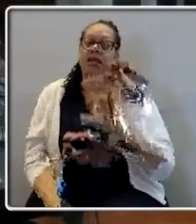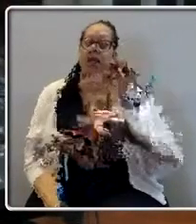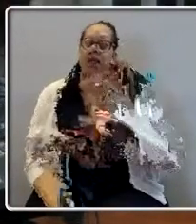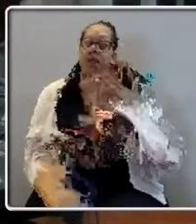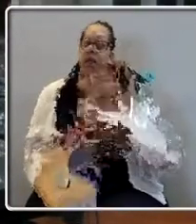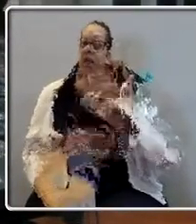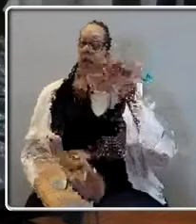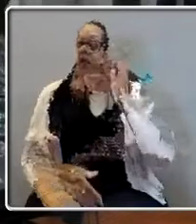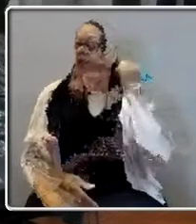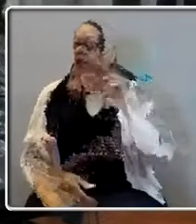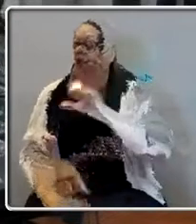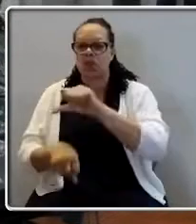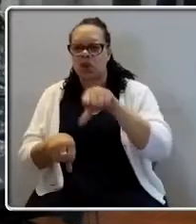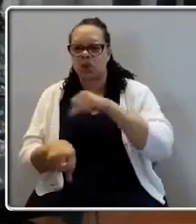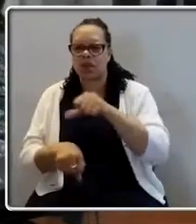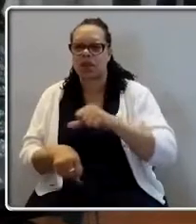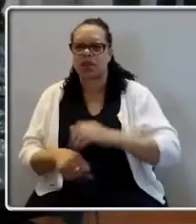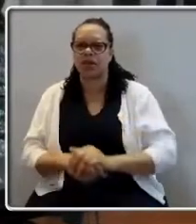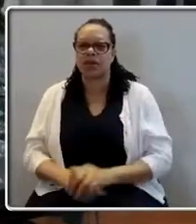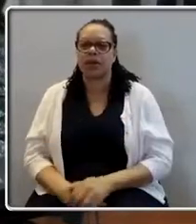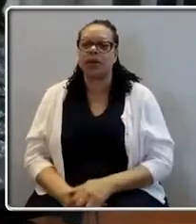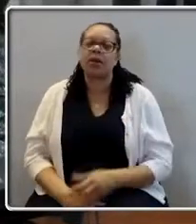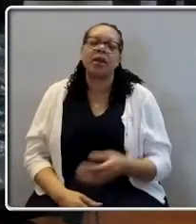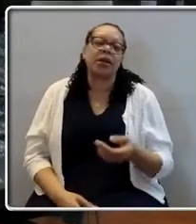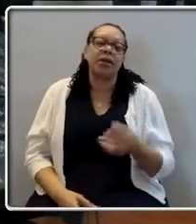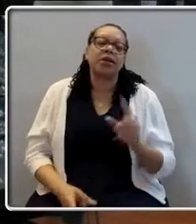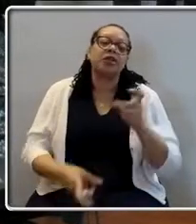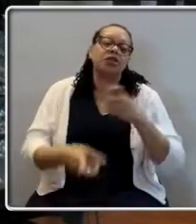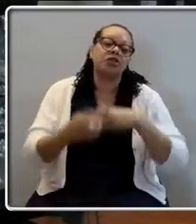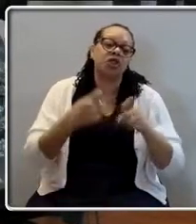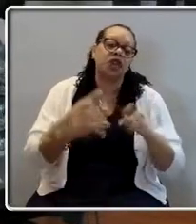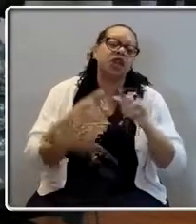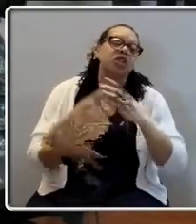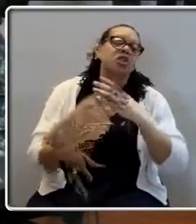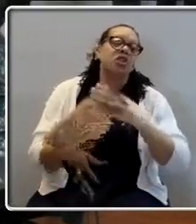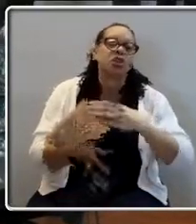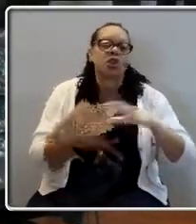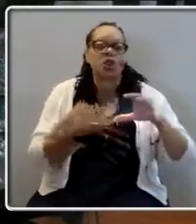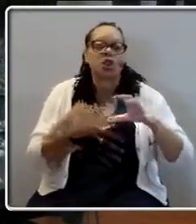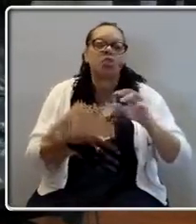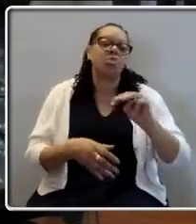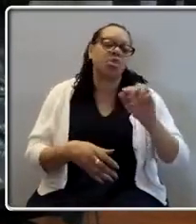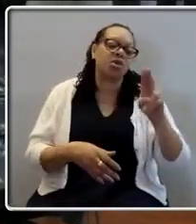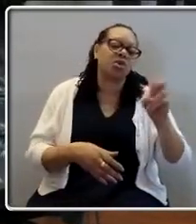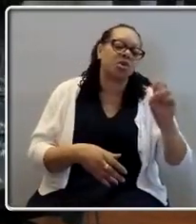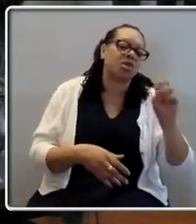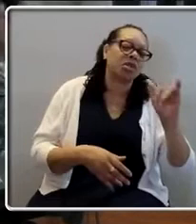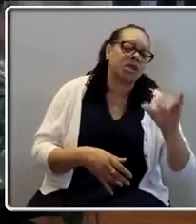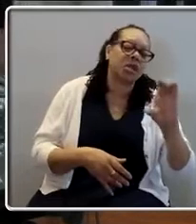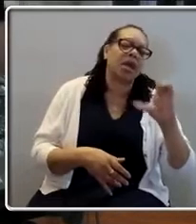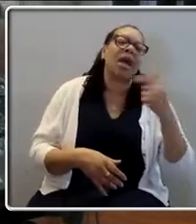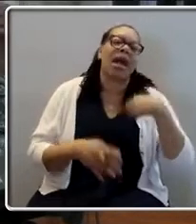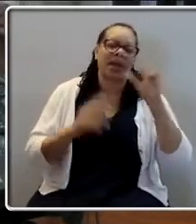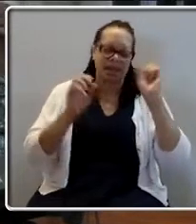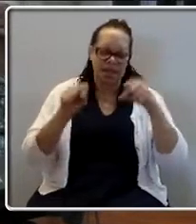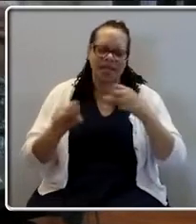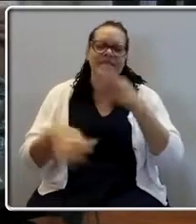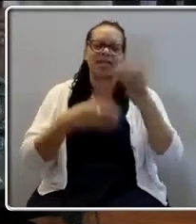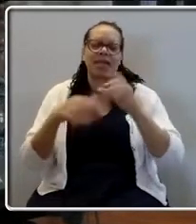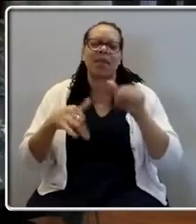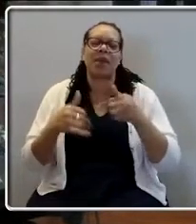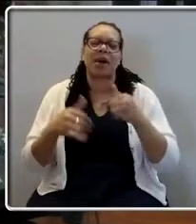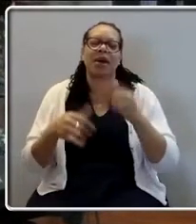key of, so I can sing about how holy he is. He's a holy God. He's a righteous God. Hello.